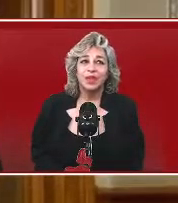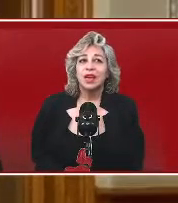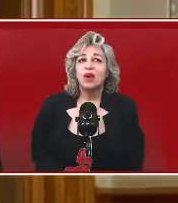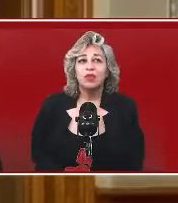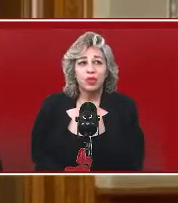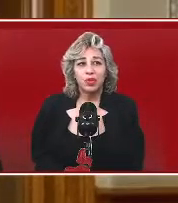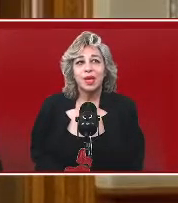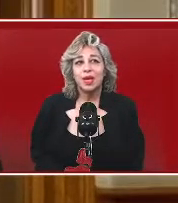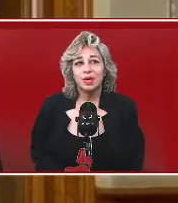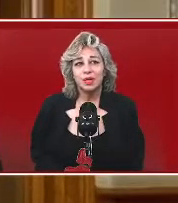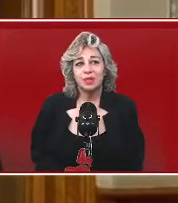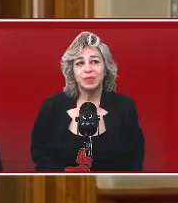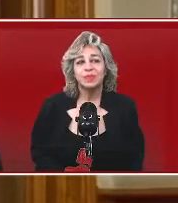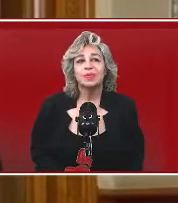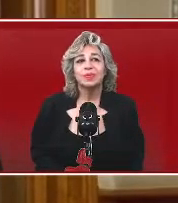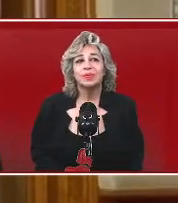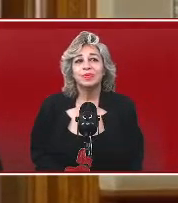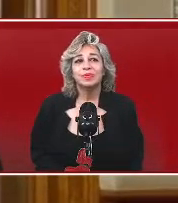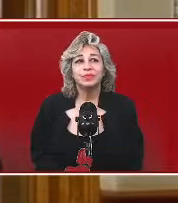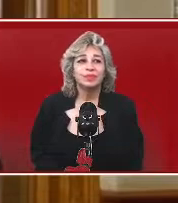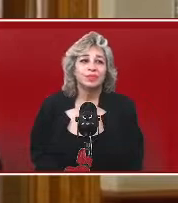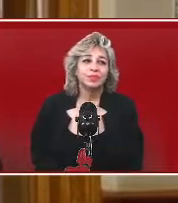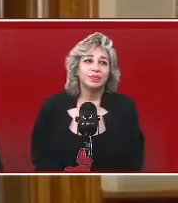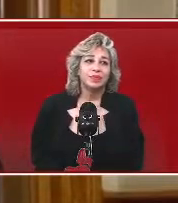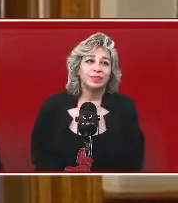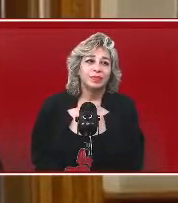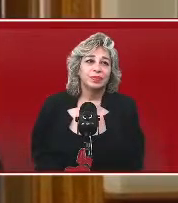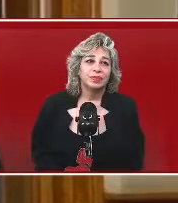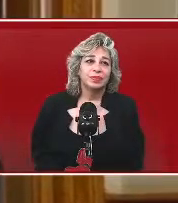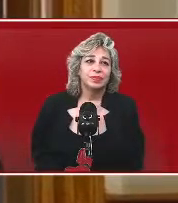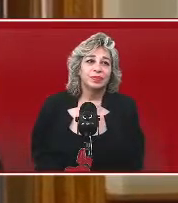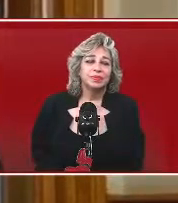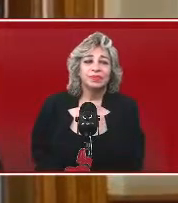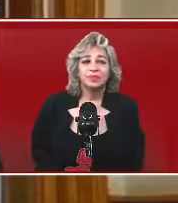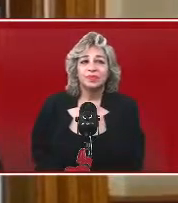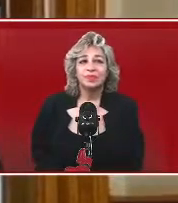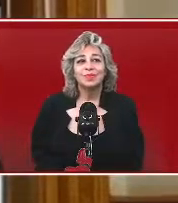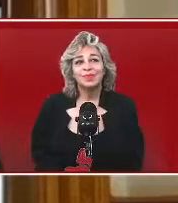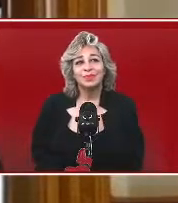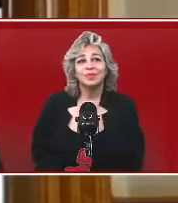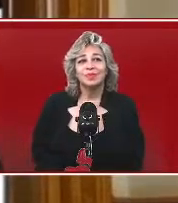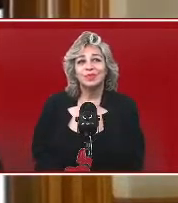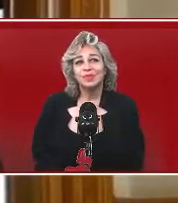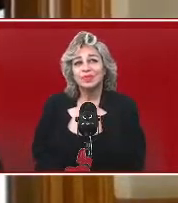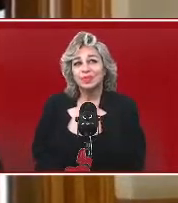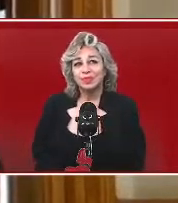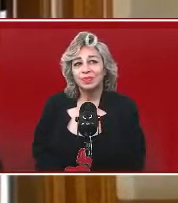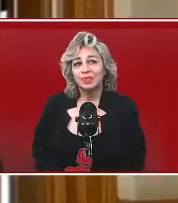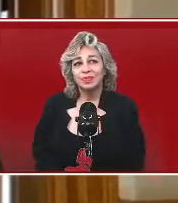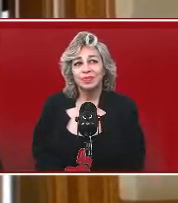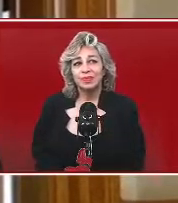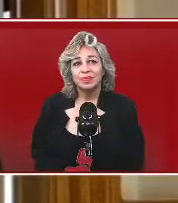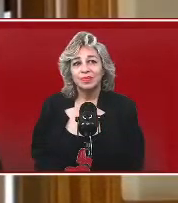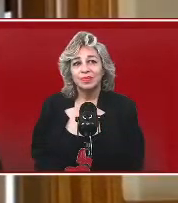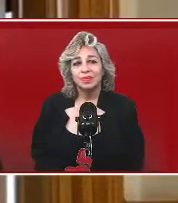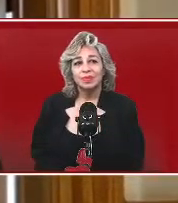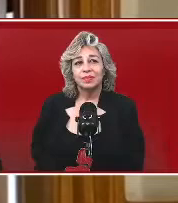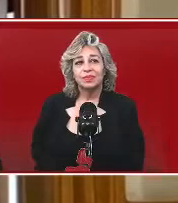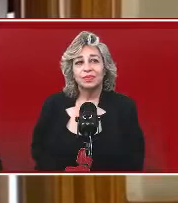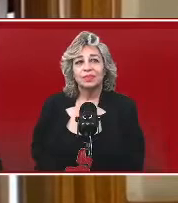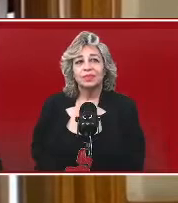años. over 3 years. Una tasa de interés para los más